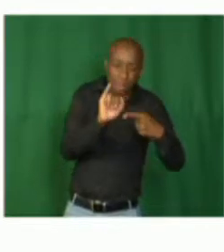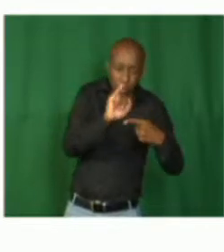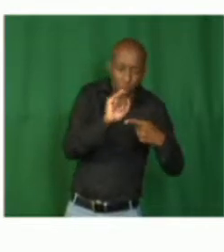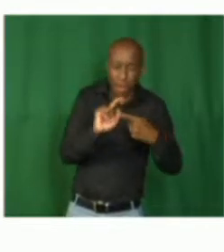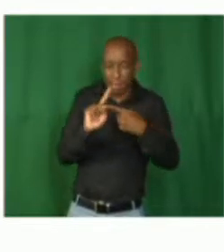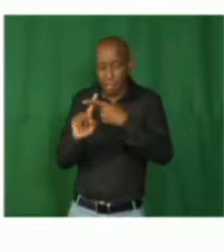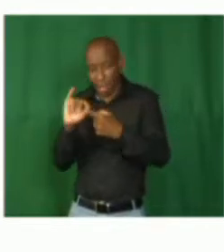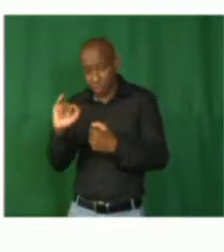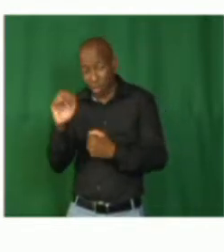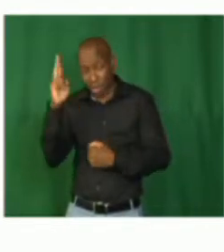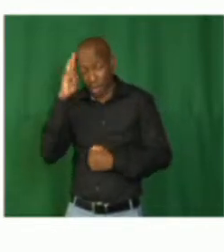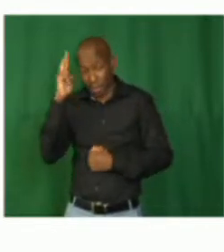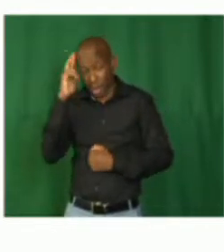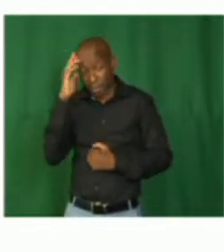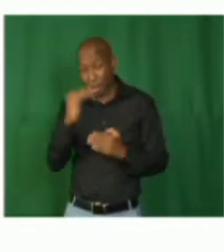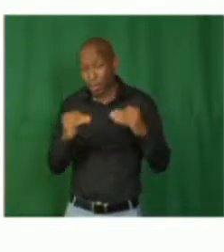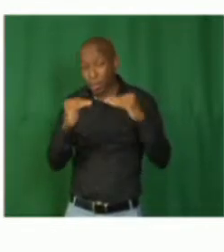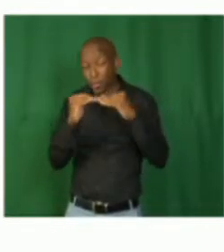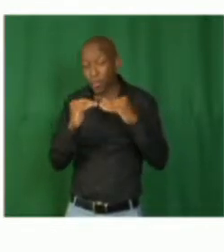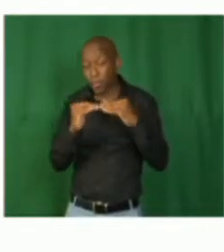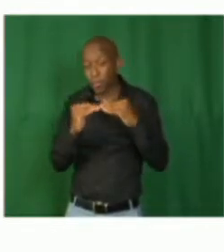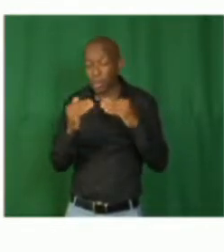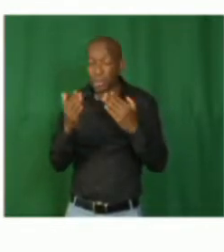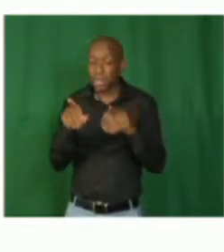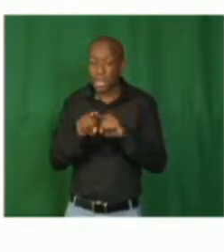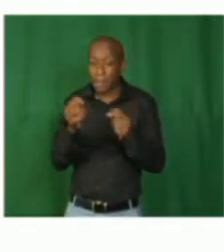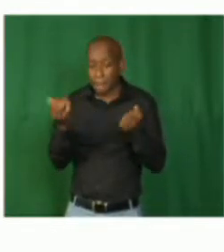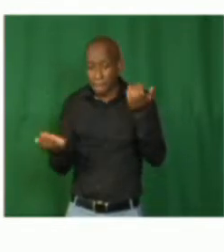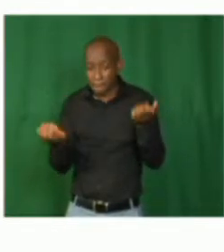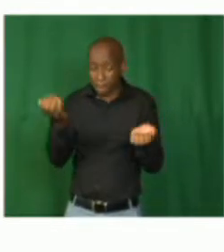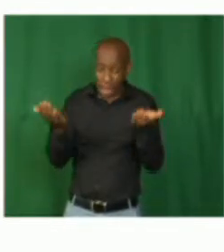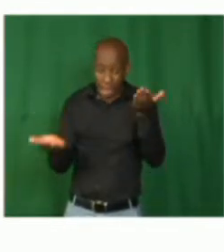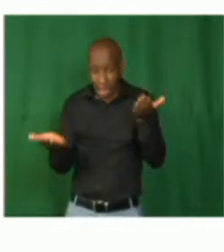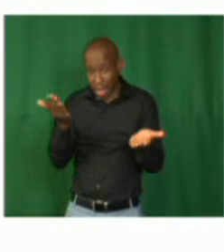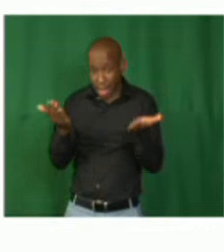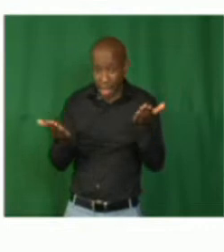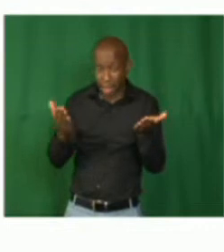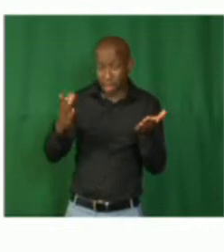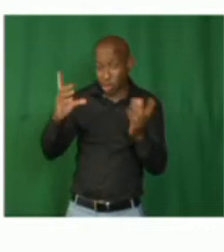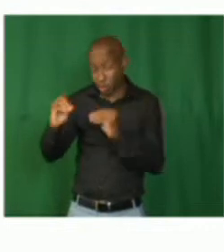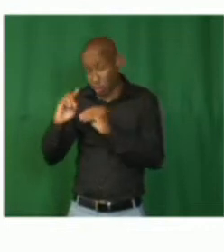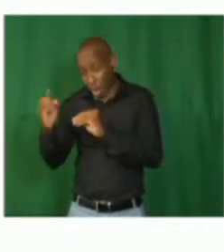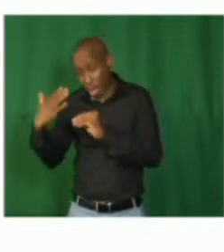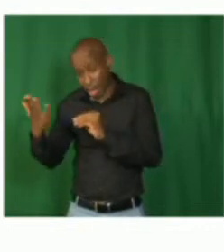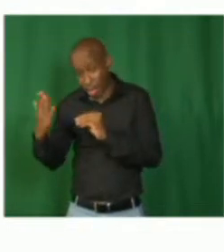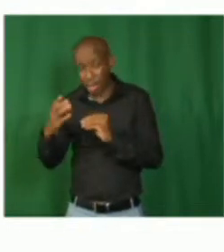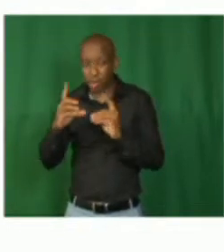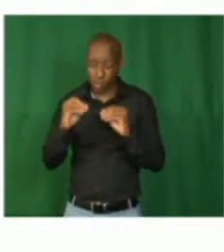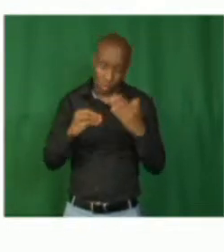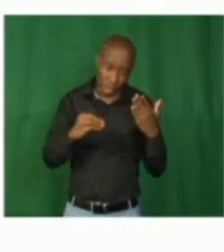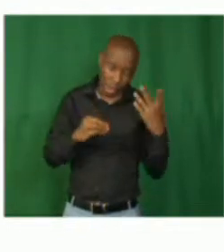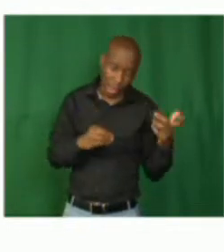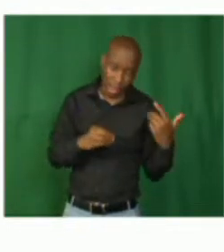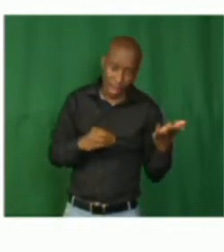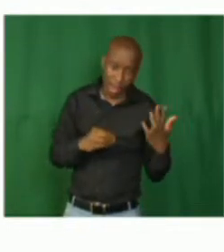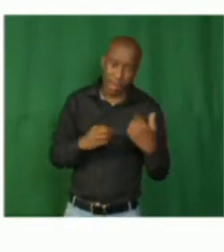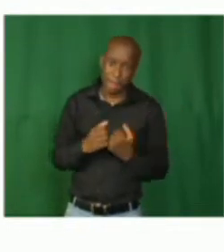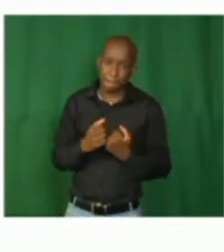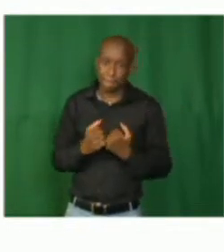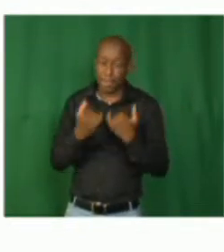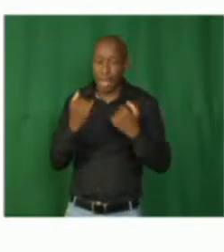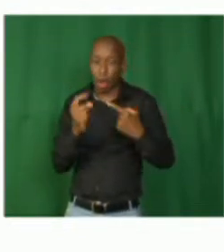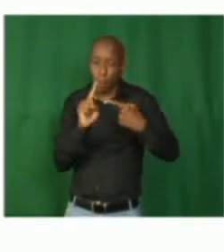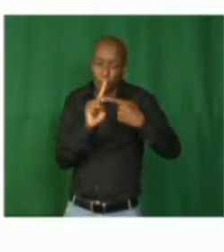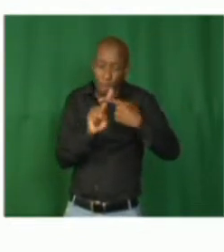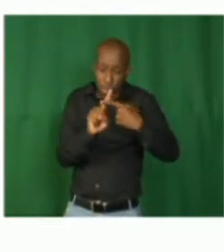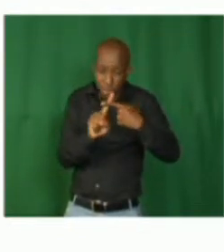Remember the rule now for equations now, the balancing rule. Whatever you do on the left hand side, do it on the right hand side. So we add